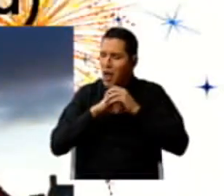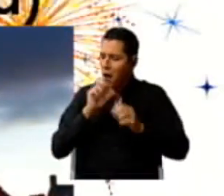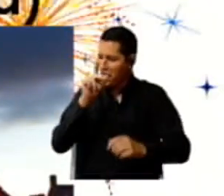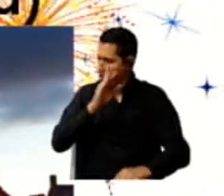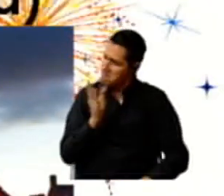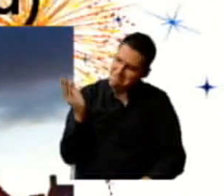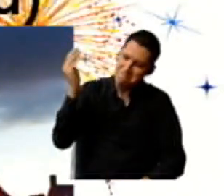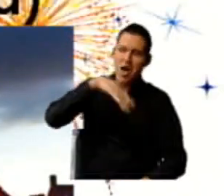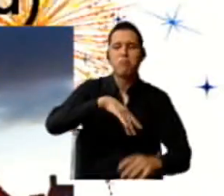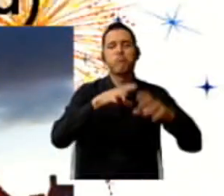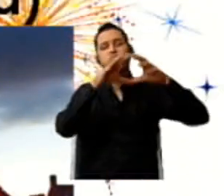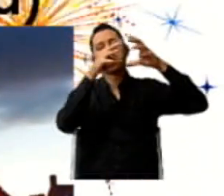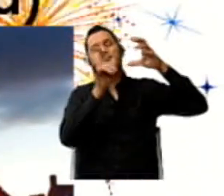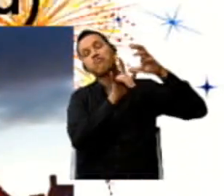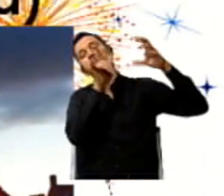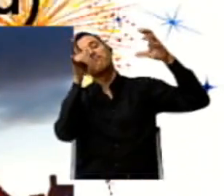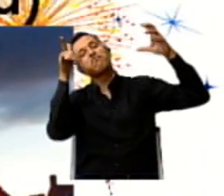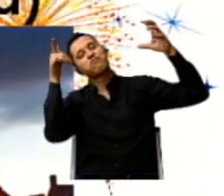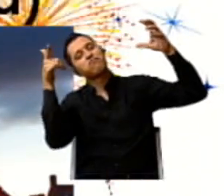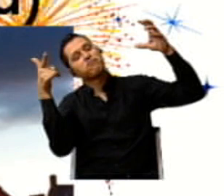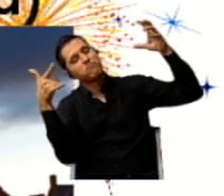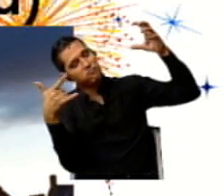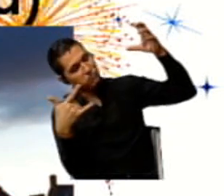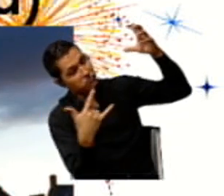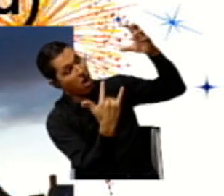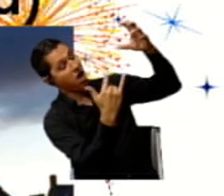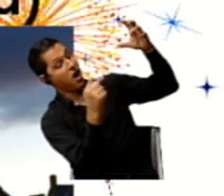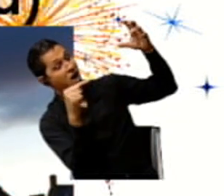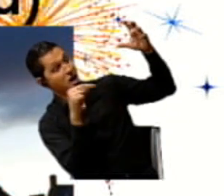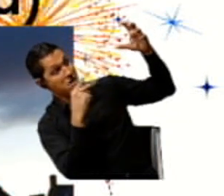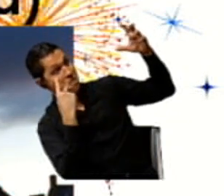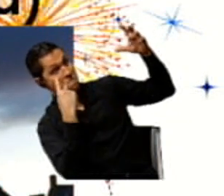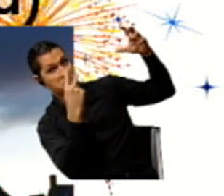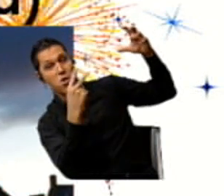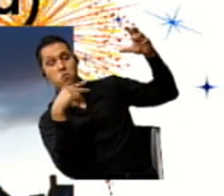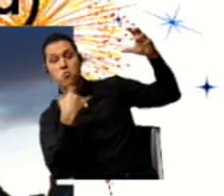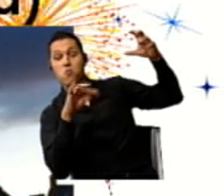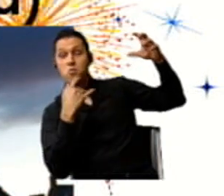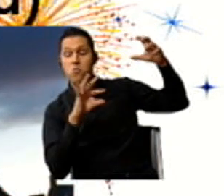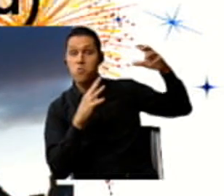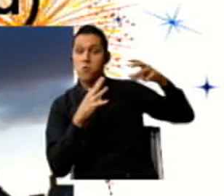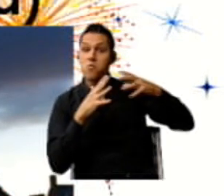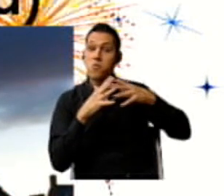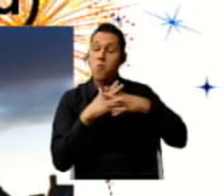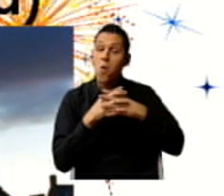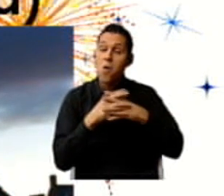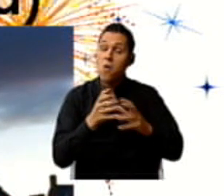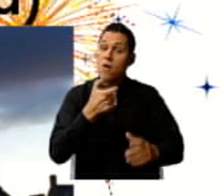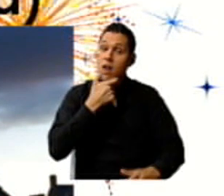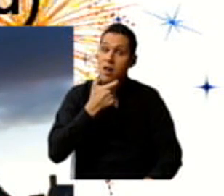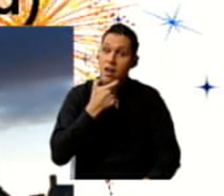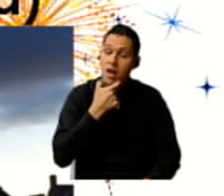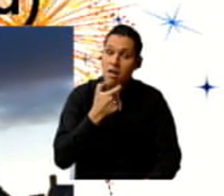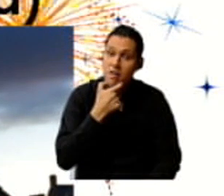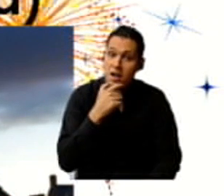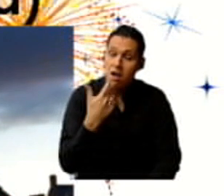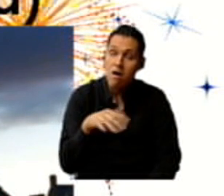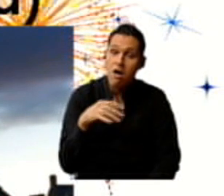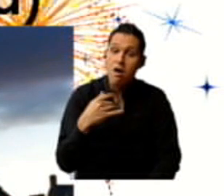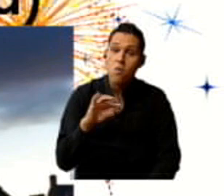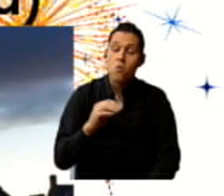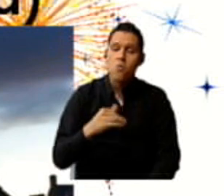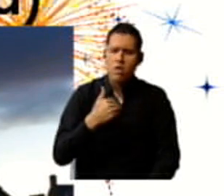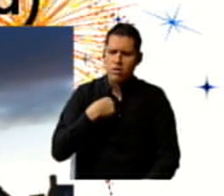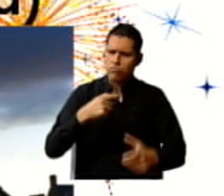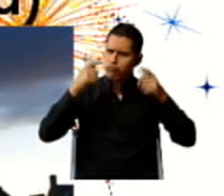Let's use another English. Look at that one, Charlotte. That's the United Kingdom, and they have a